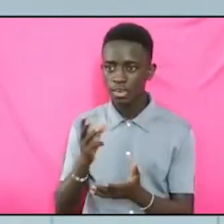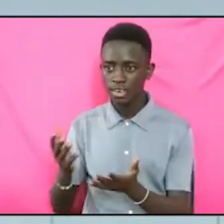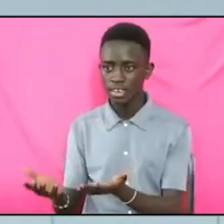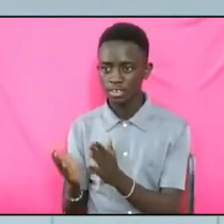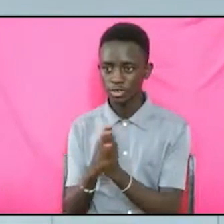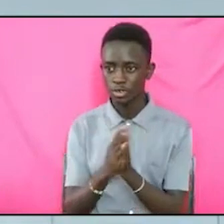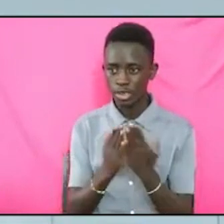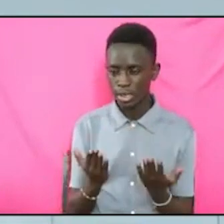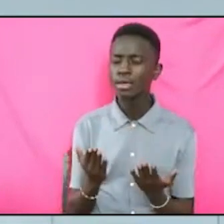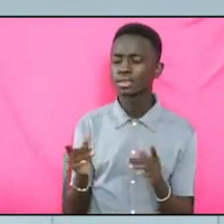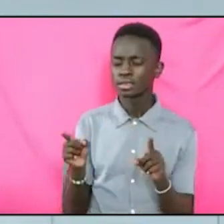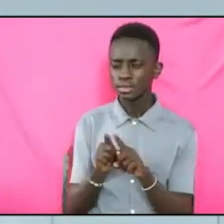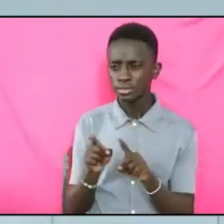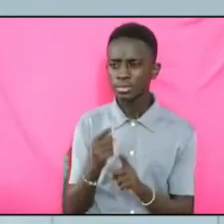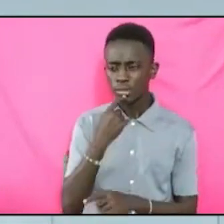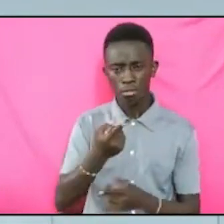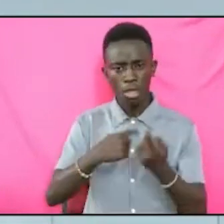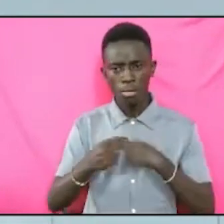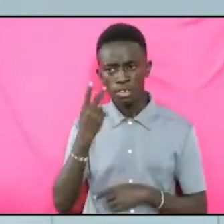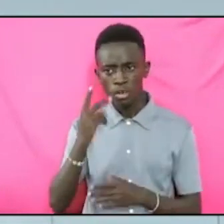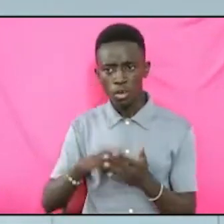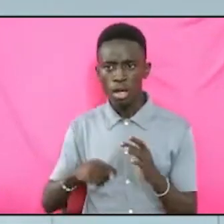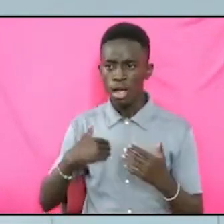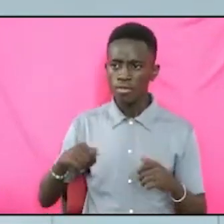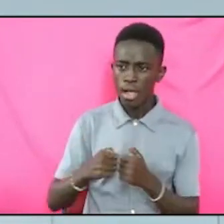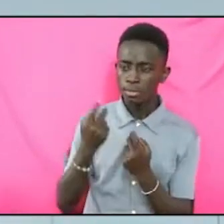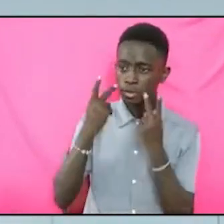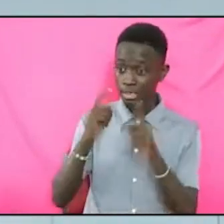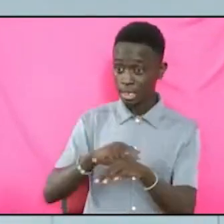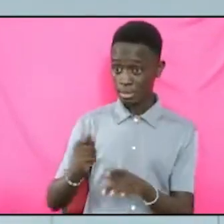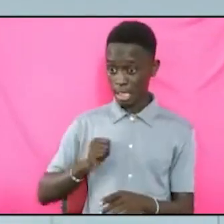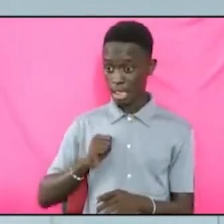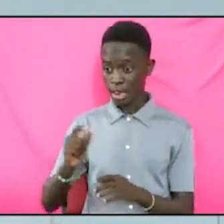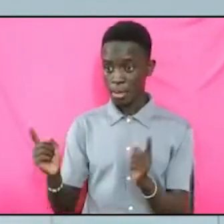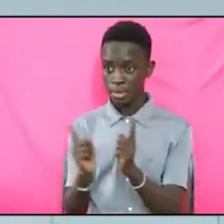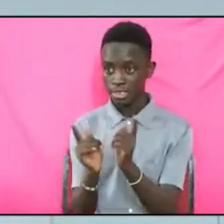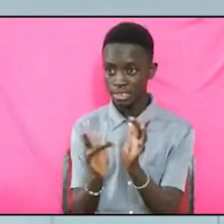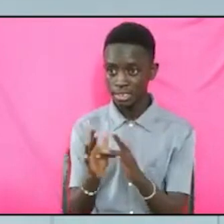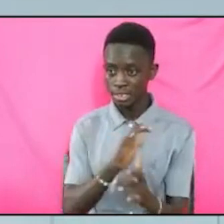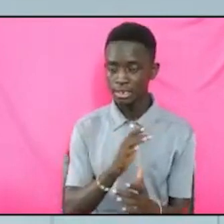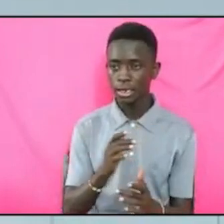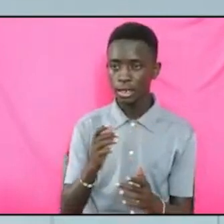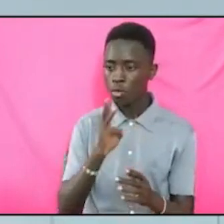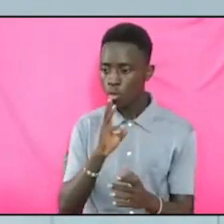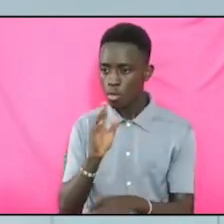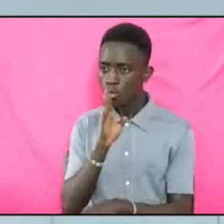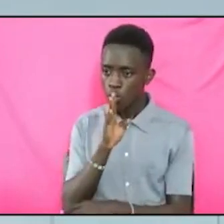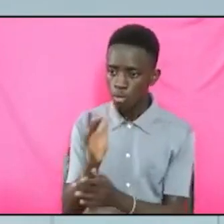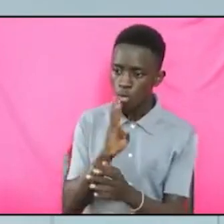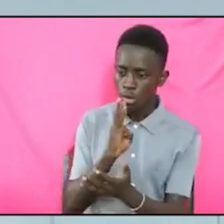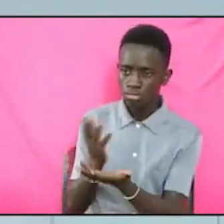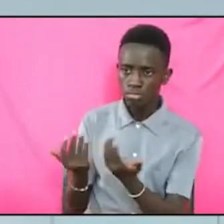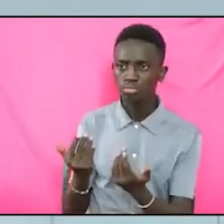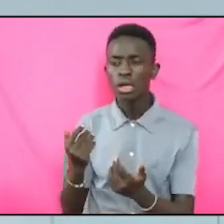what has happened. She didn't know the four laws of evangelism, but she knew experience. She had experienced the Lord, and